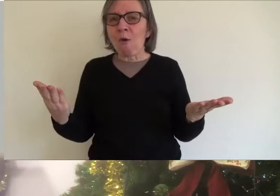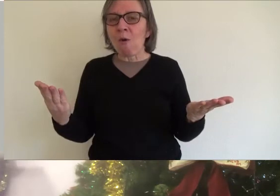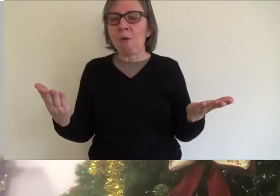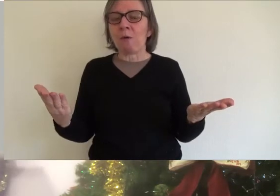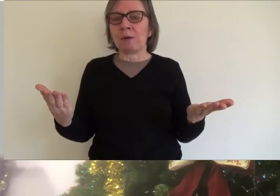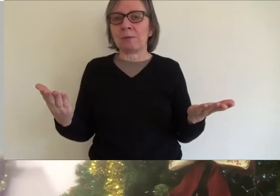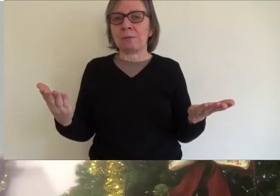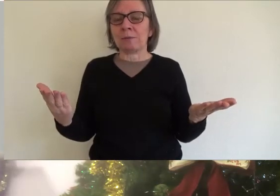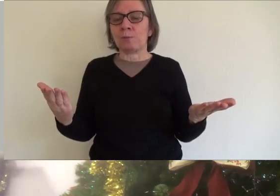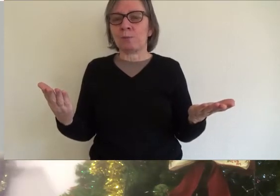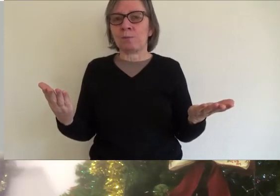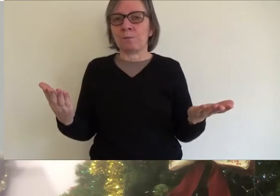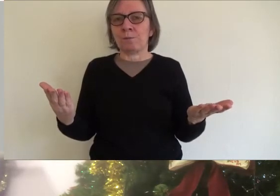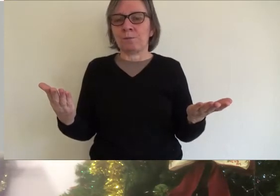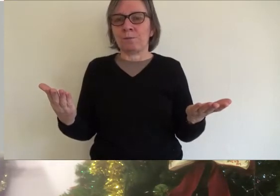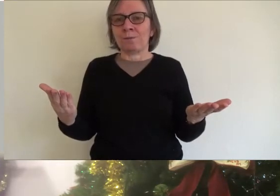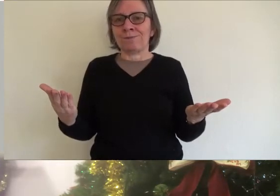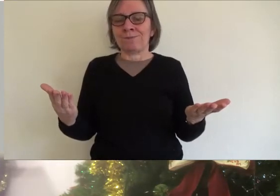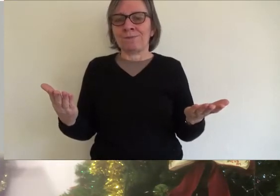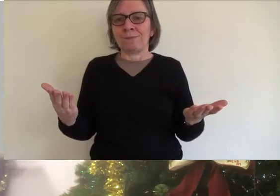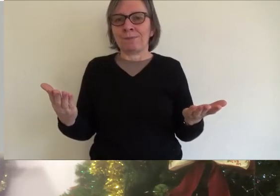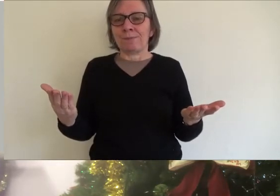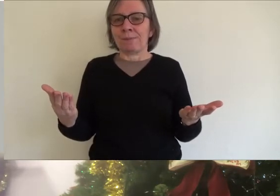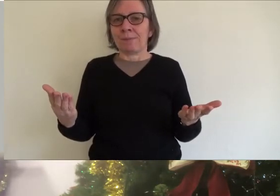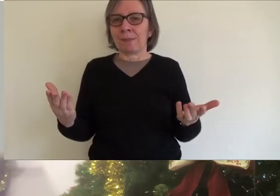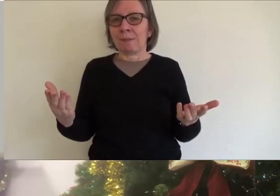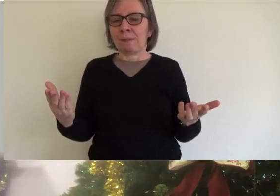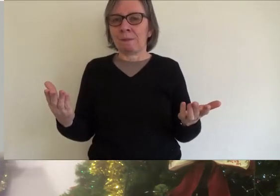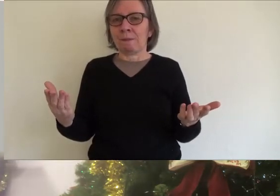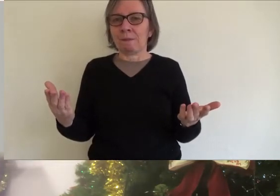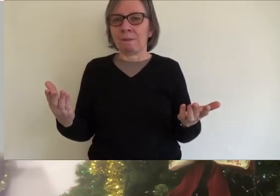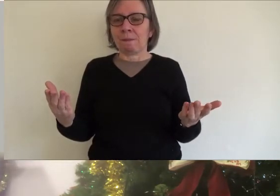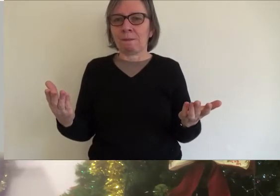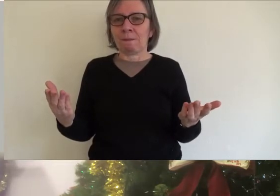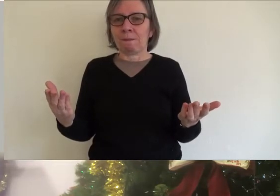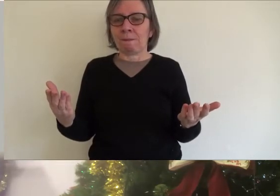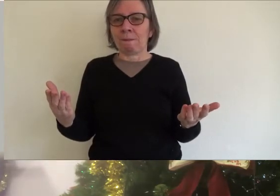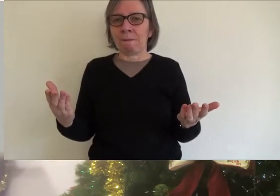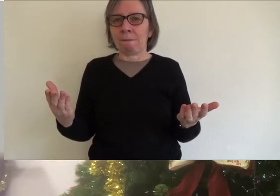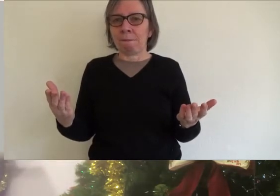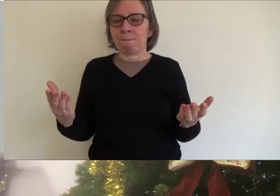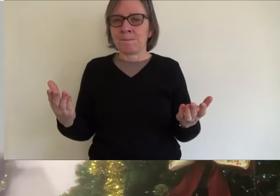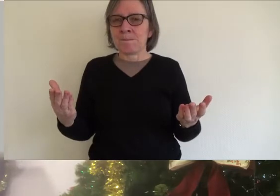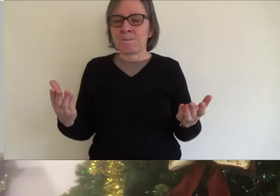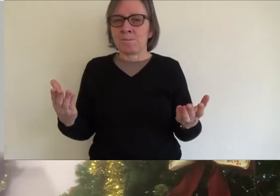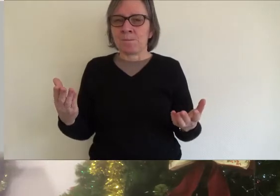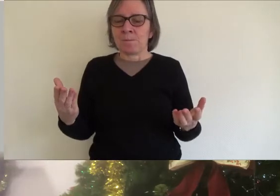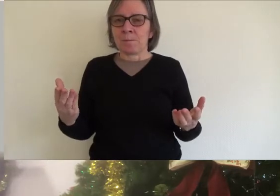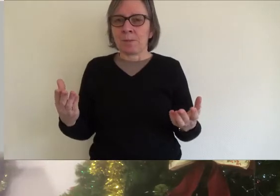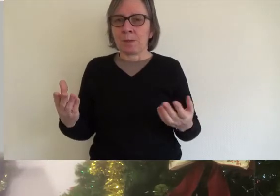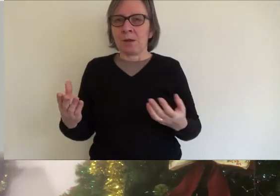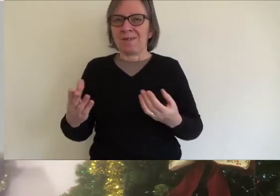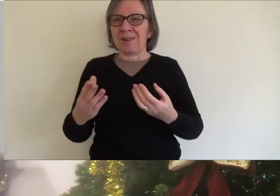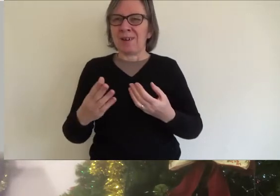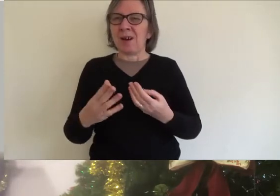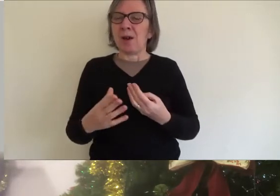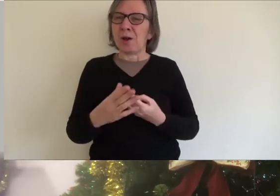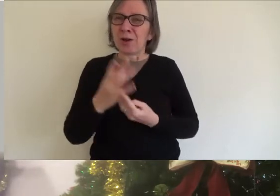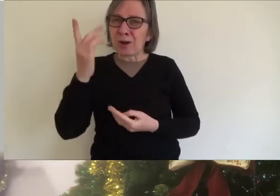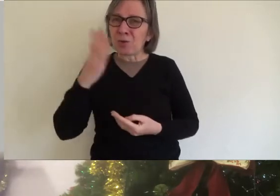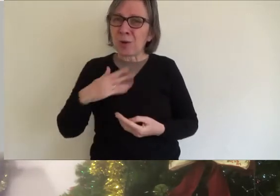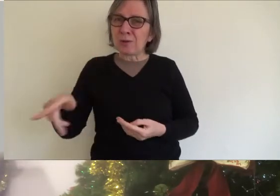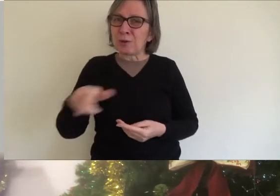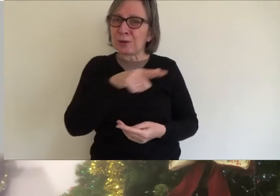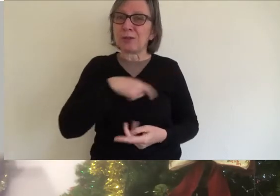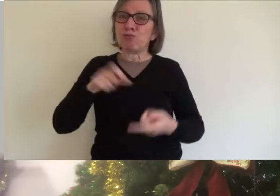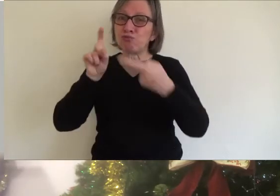us in lots of different ways. And especially if it's about building us up to actually put our trust in